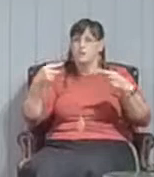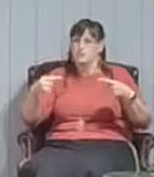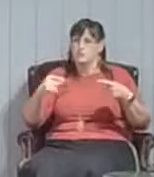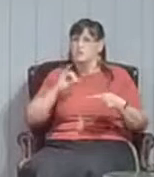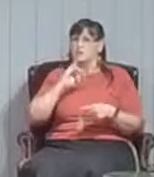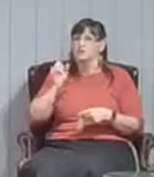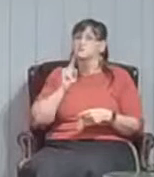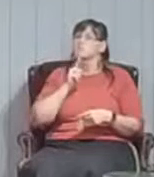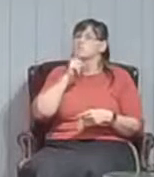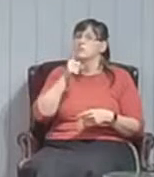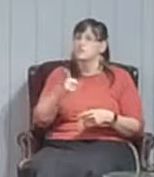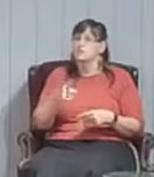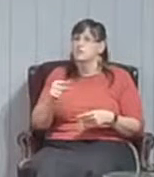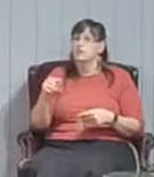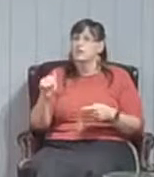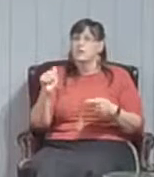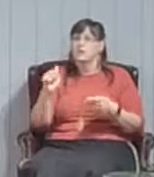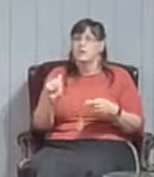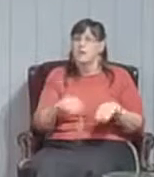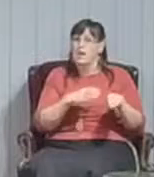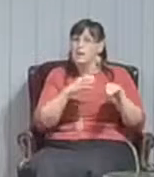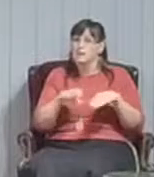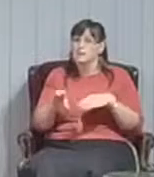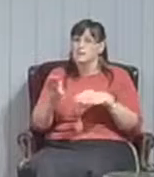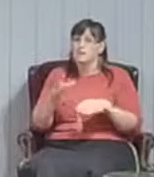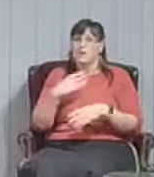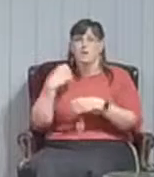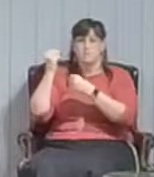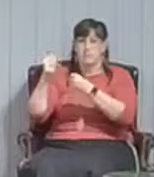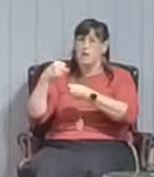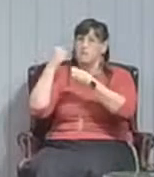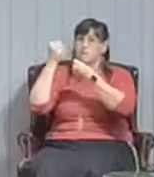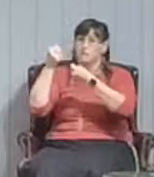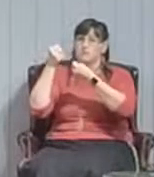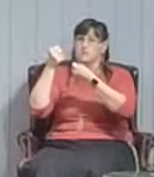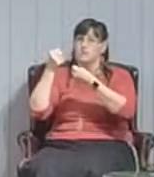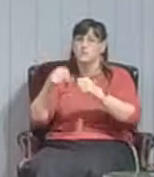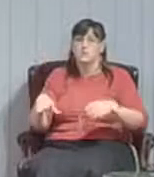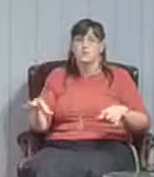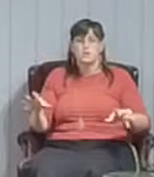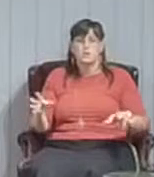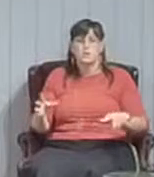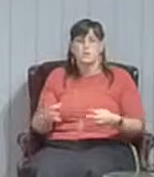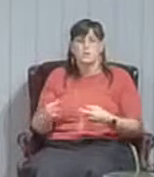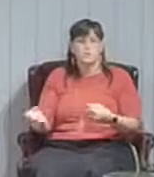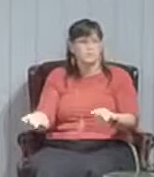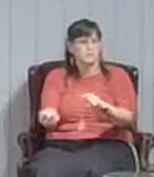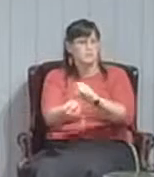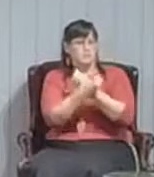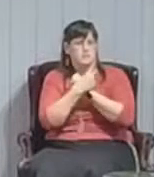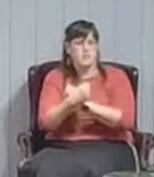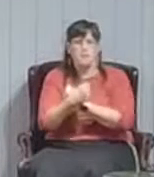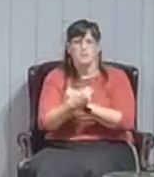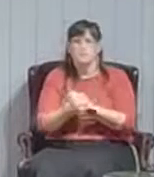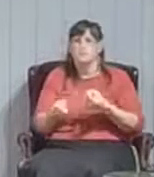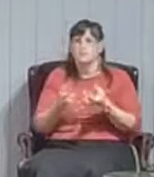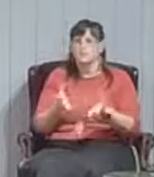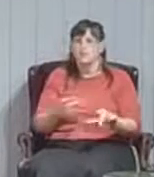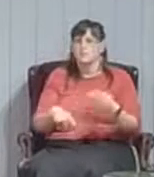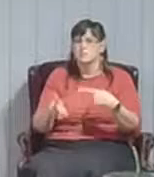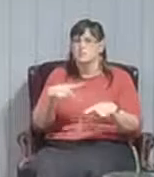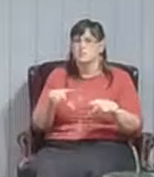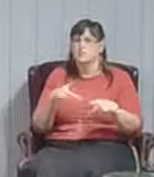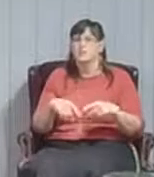real, he is active, he is powerful. He can take lost people captive at his will. He can plant wolves in